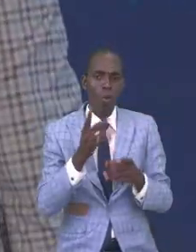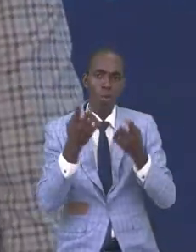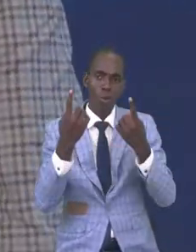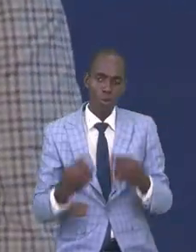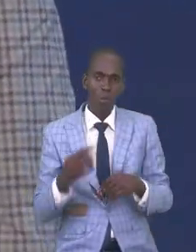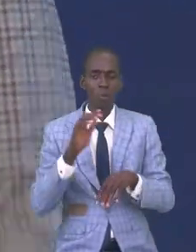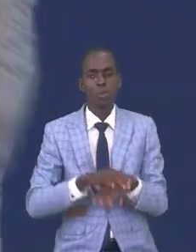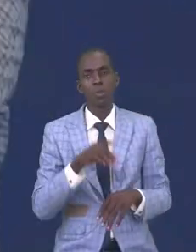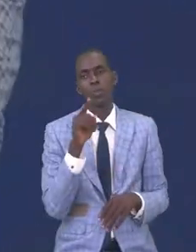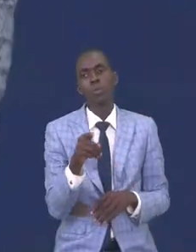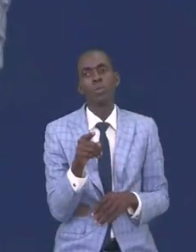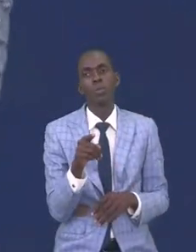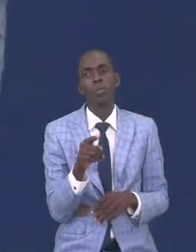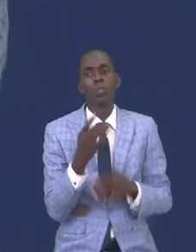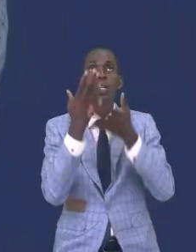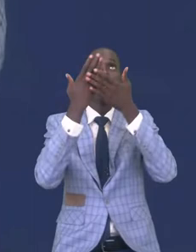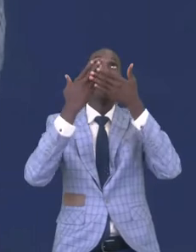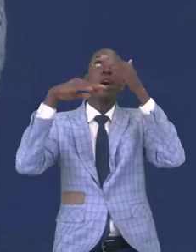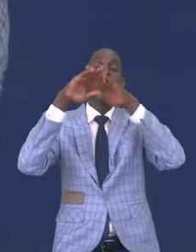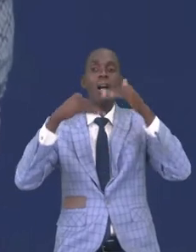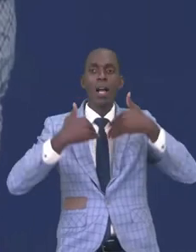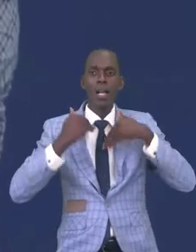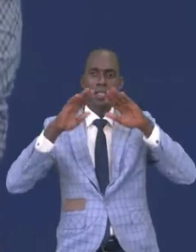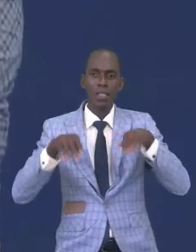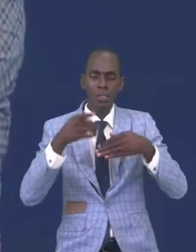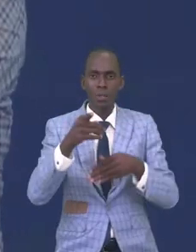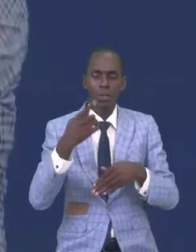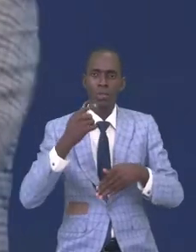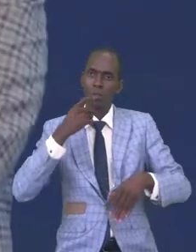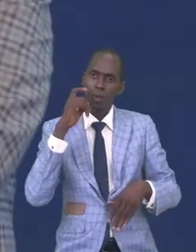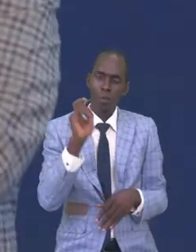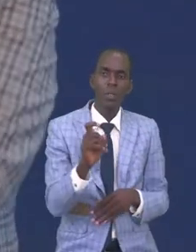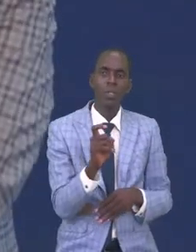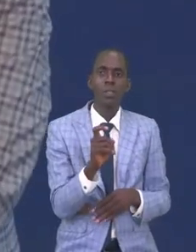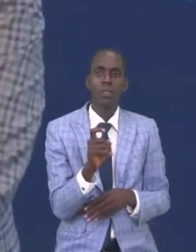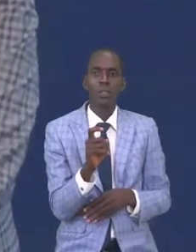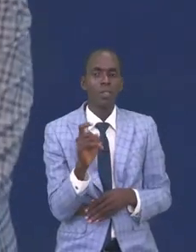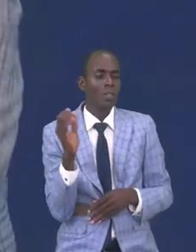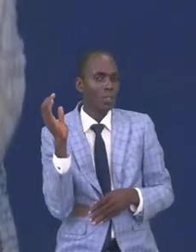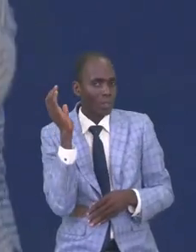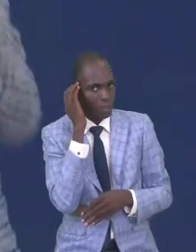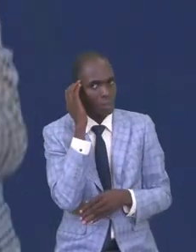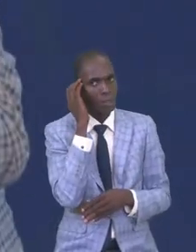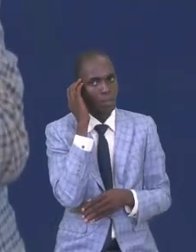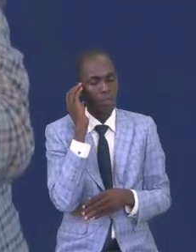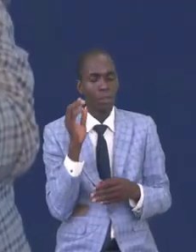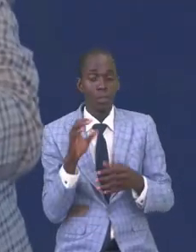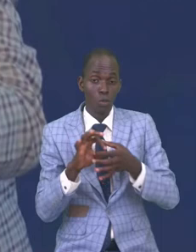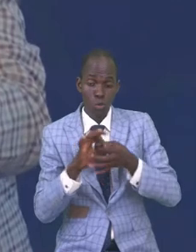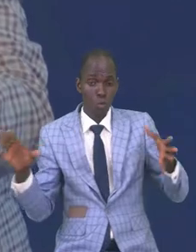you. Heaven has given the order and the decree. Loose him, loose